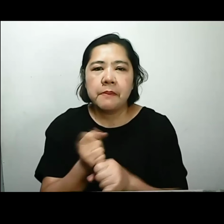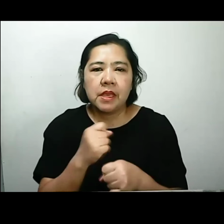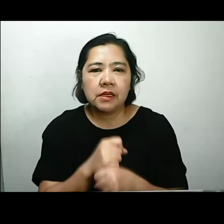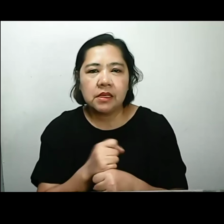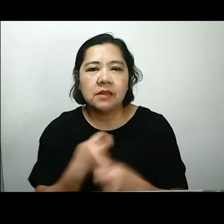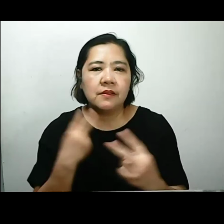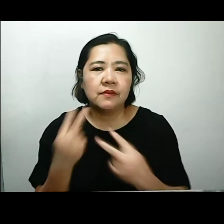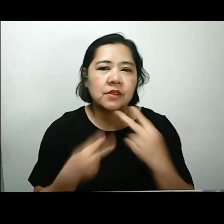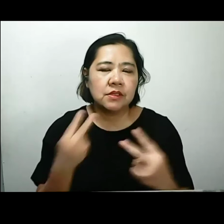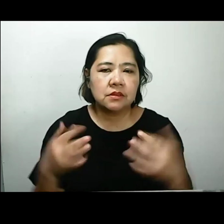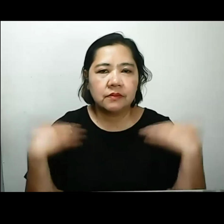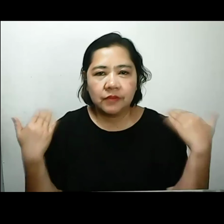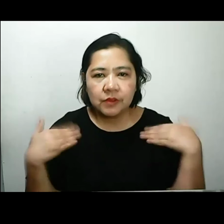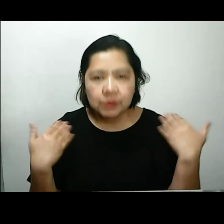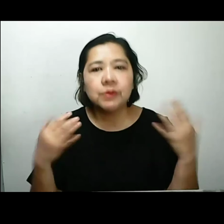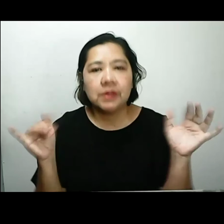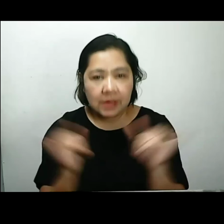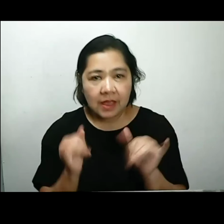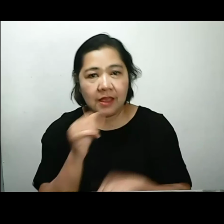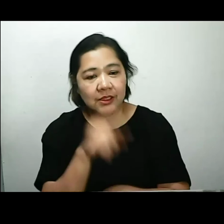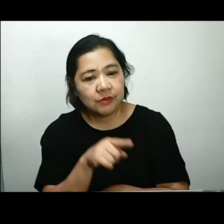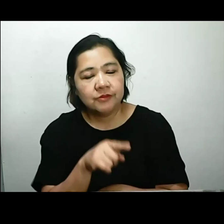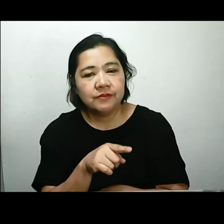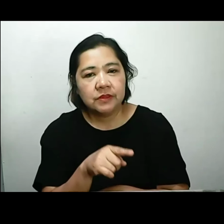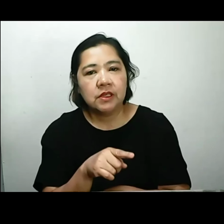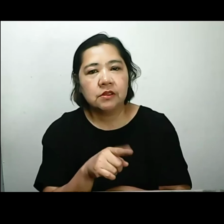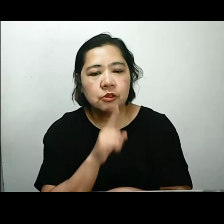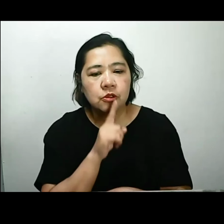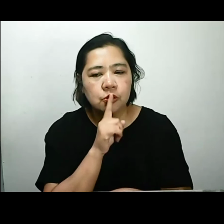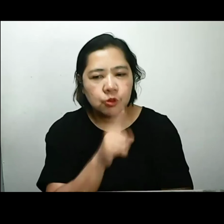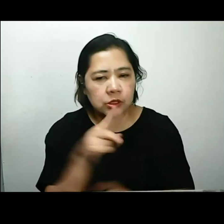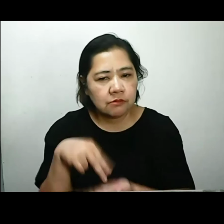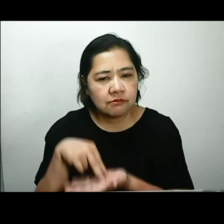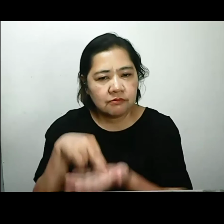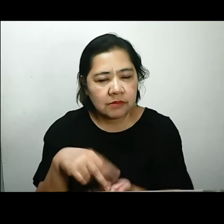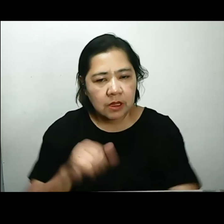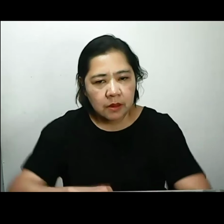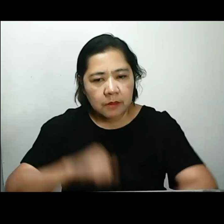voices of the youth like you, really stand tall and proud and